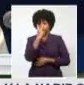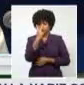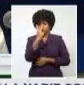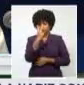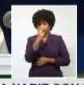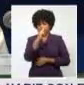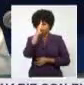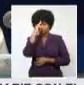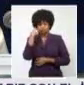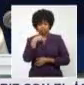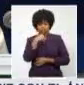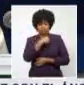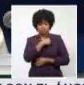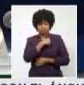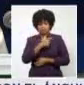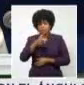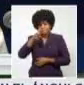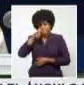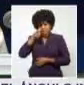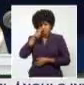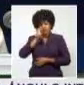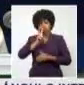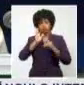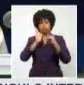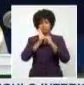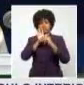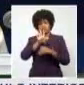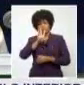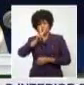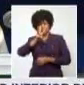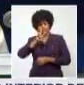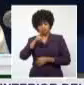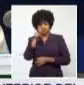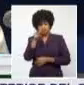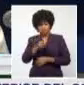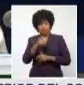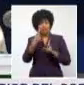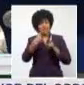people in observation. Yesterday,